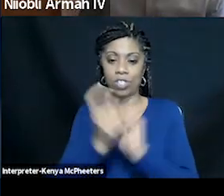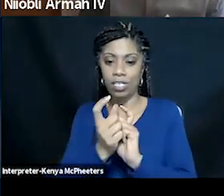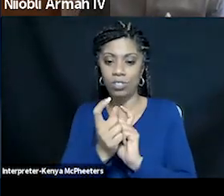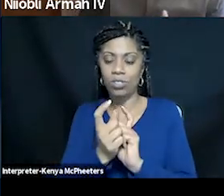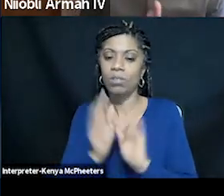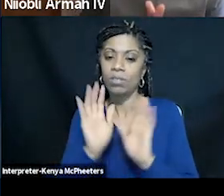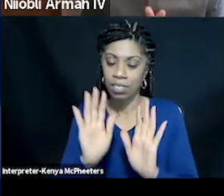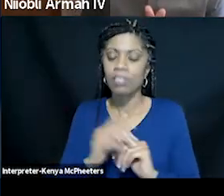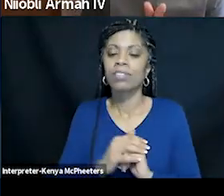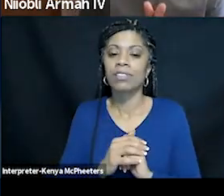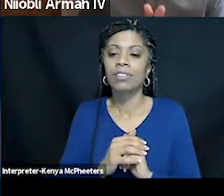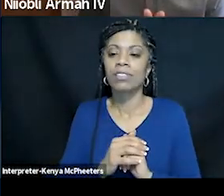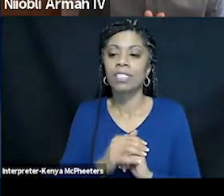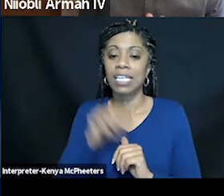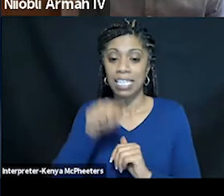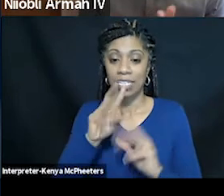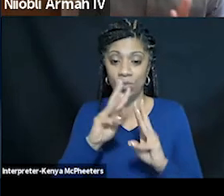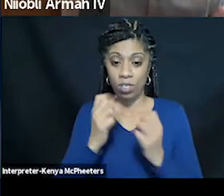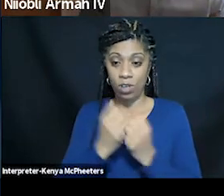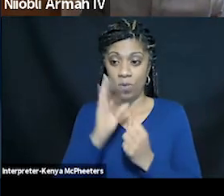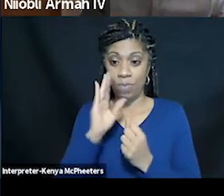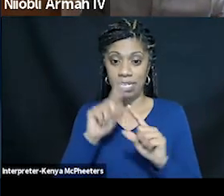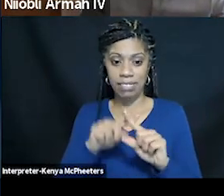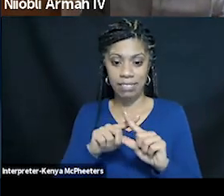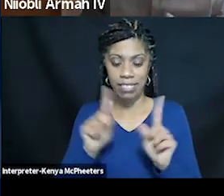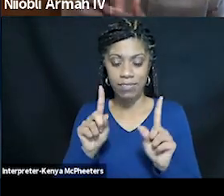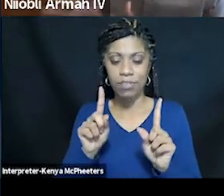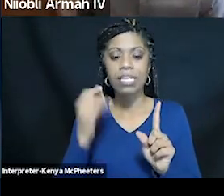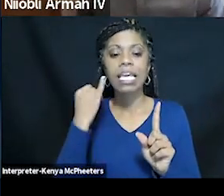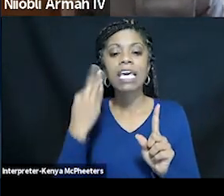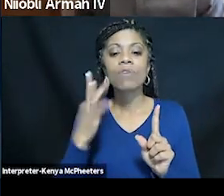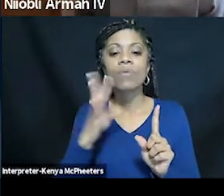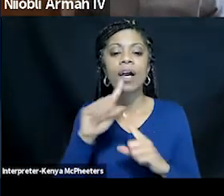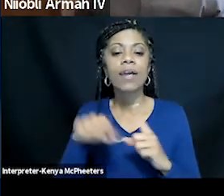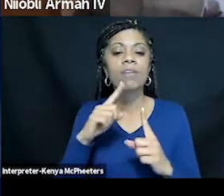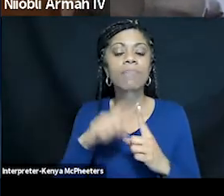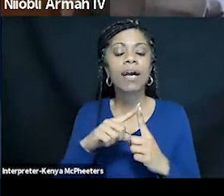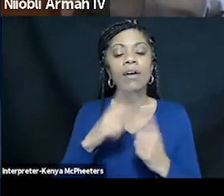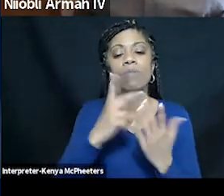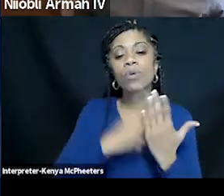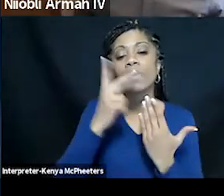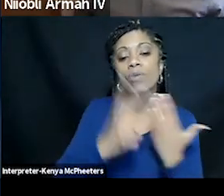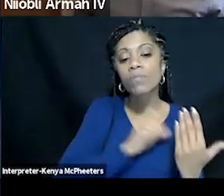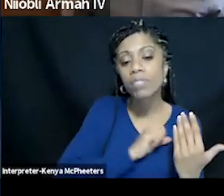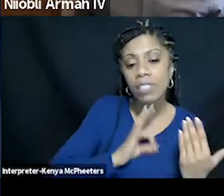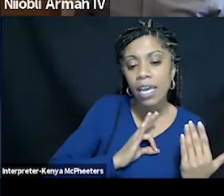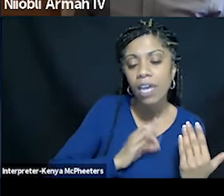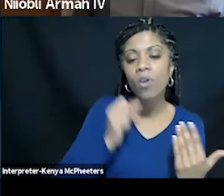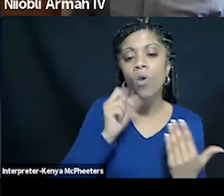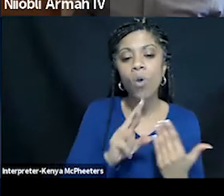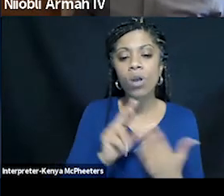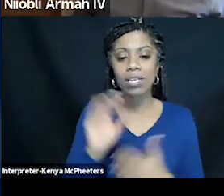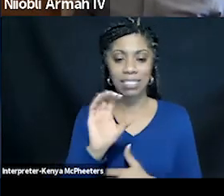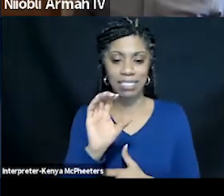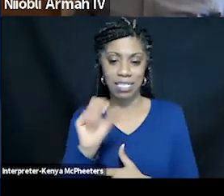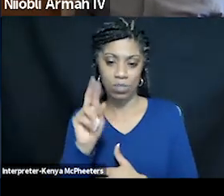to get at. This webinar would be very, very different if we were talking to program staff or the C-suite. But when it comes to what your role is, we